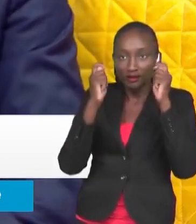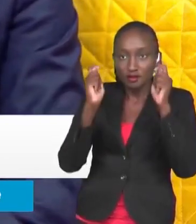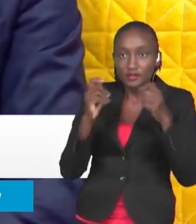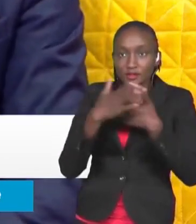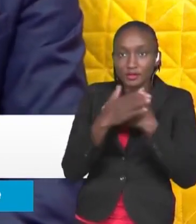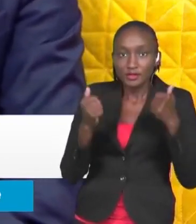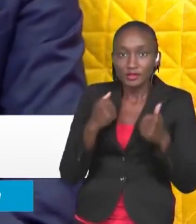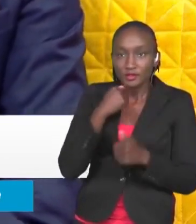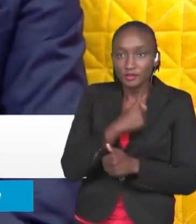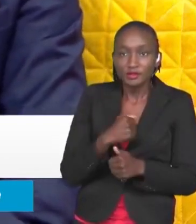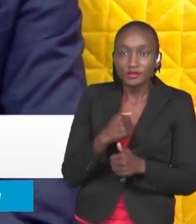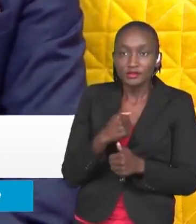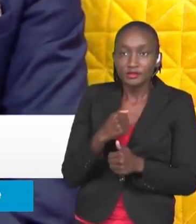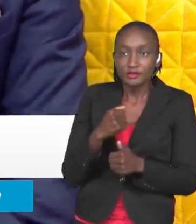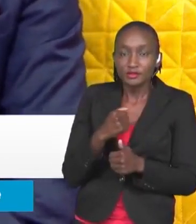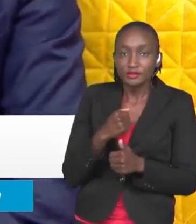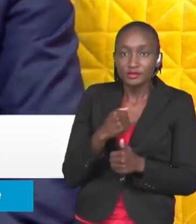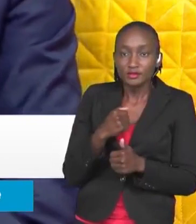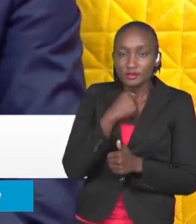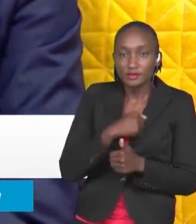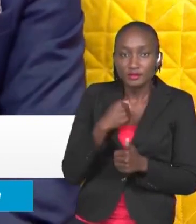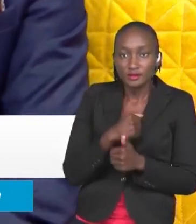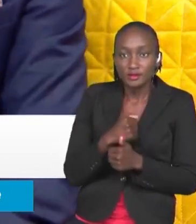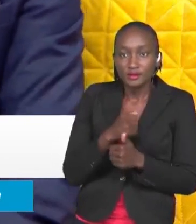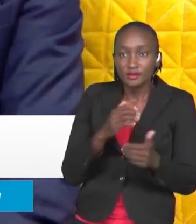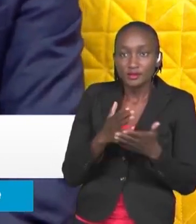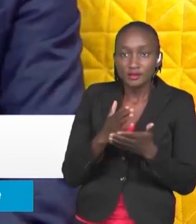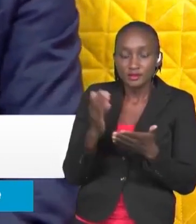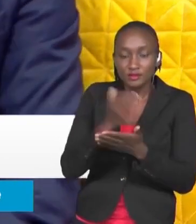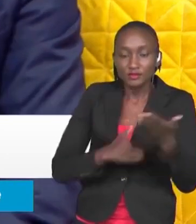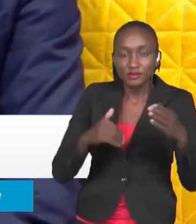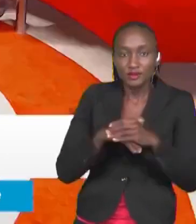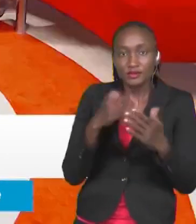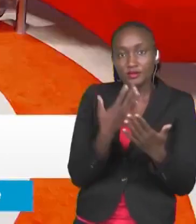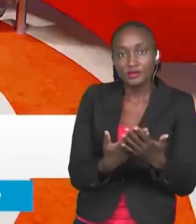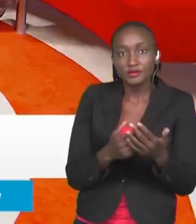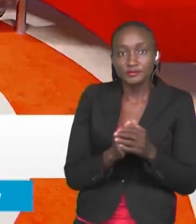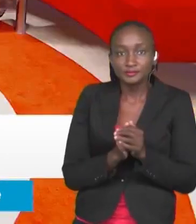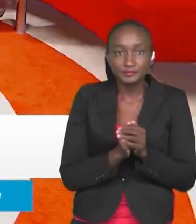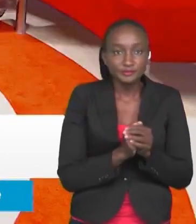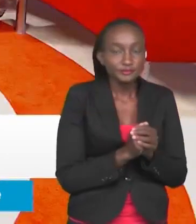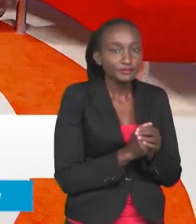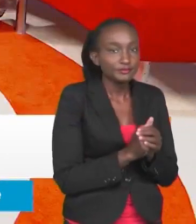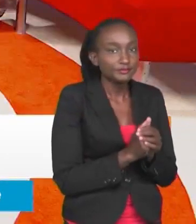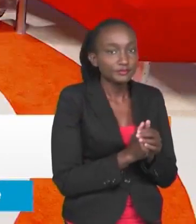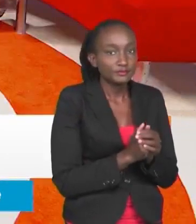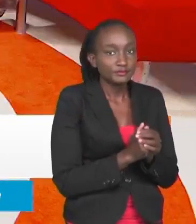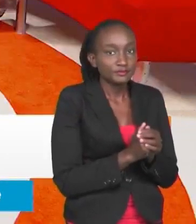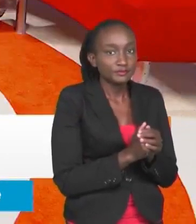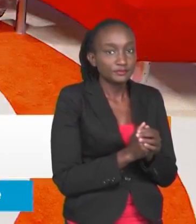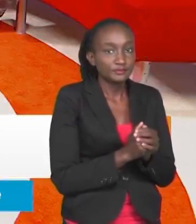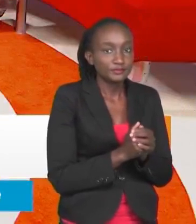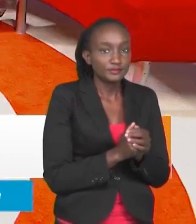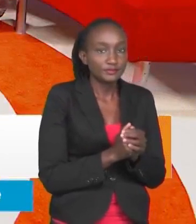pardon, maybe that it can come and actually wipe them out of these prisons? There's a... First, let